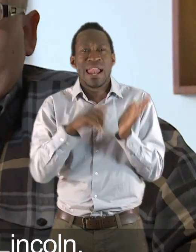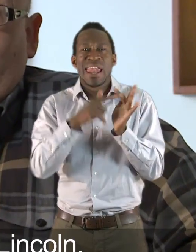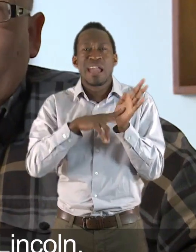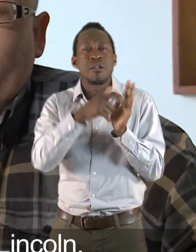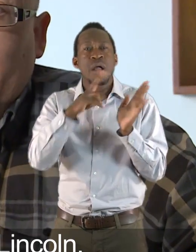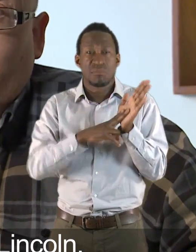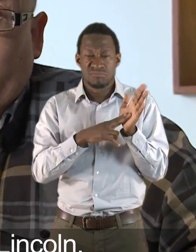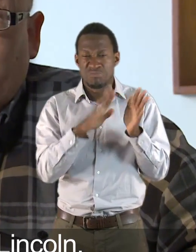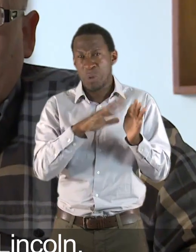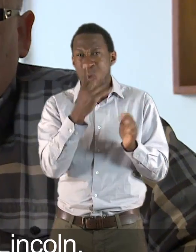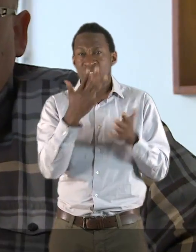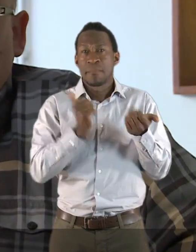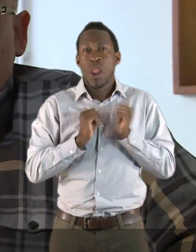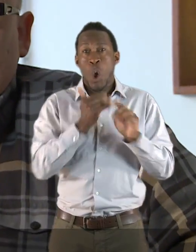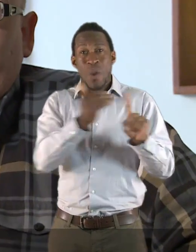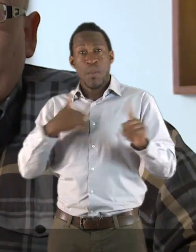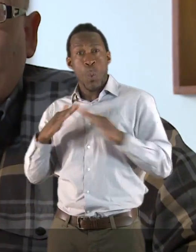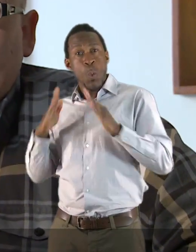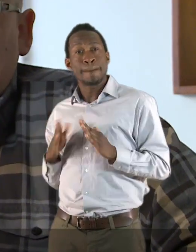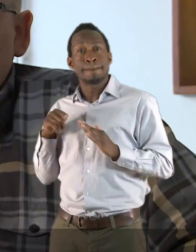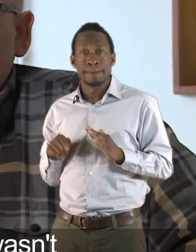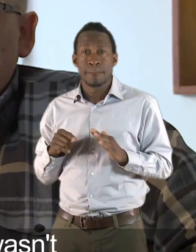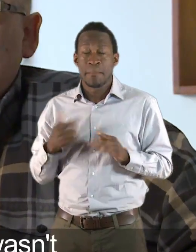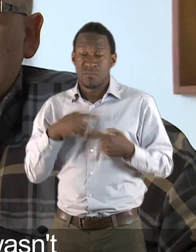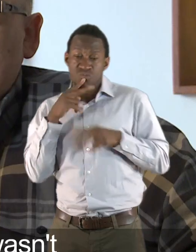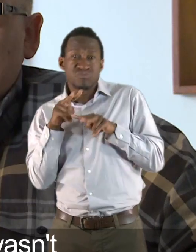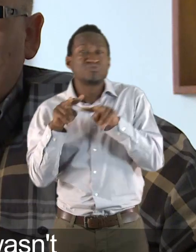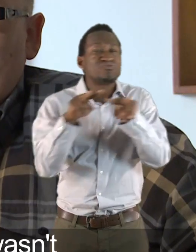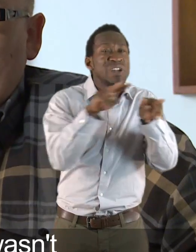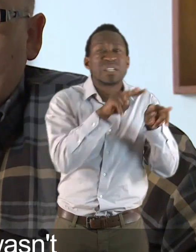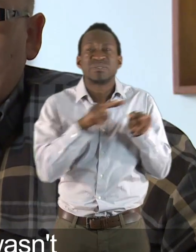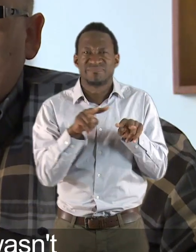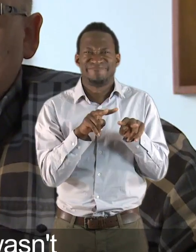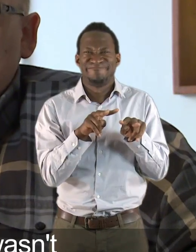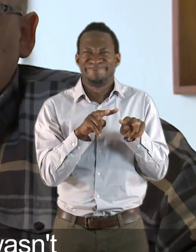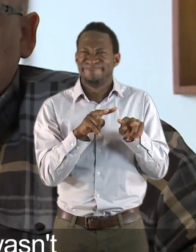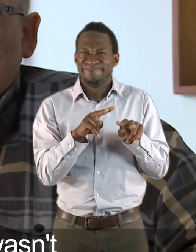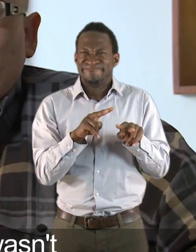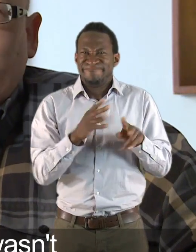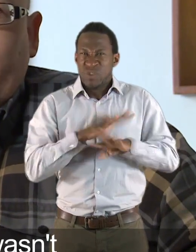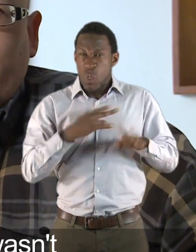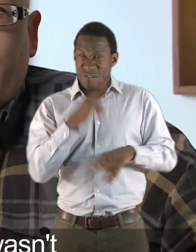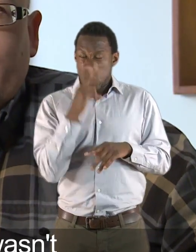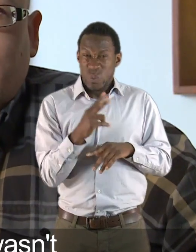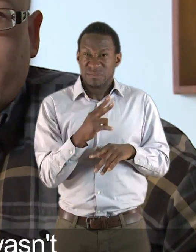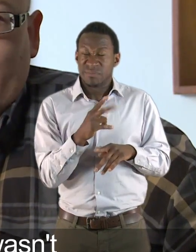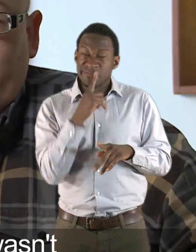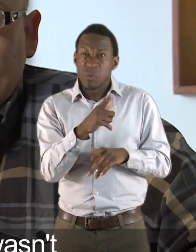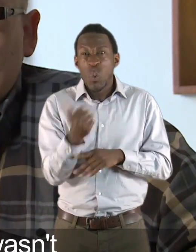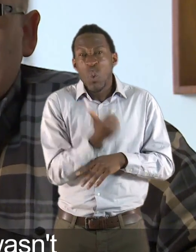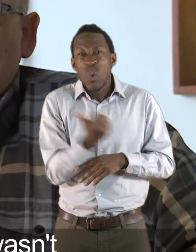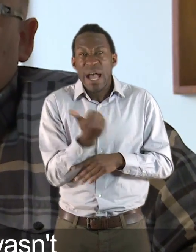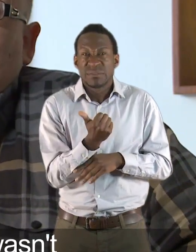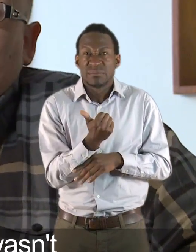Lincoln, which is about 25 miles away, called St Francis School. And I went round to look there. I wasn't really looking forward to going around to looking around